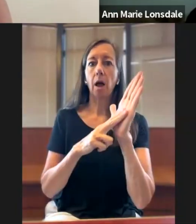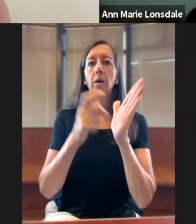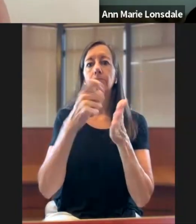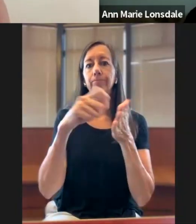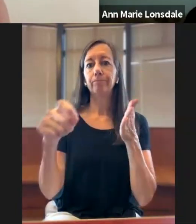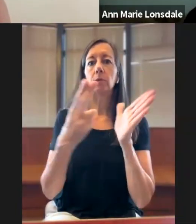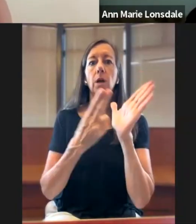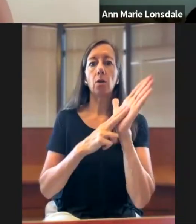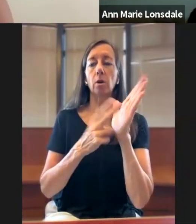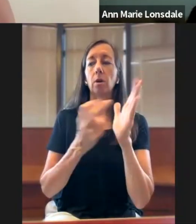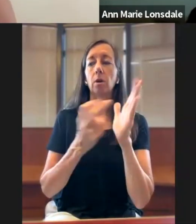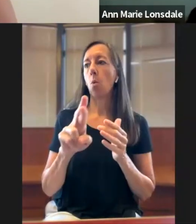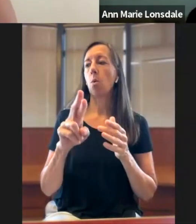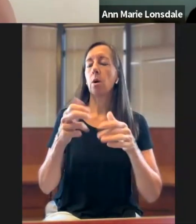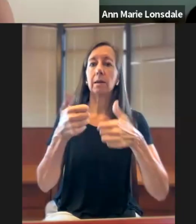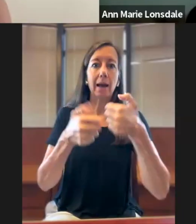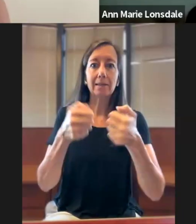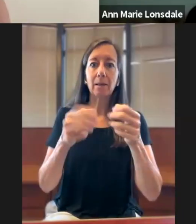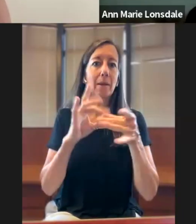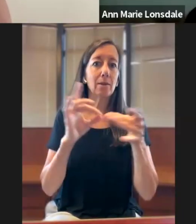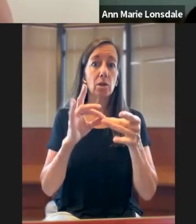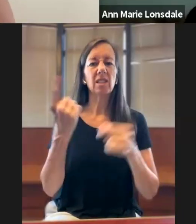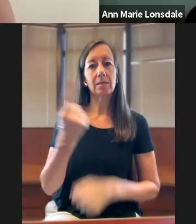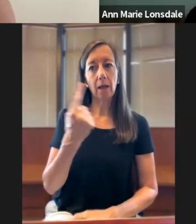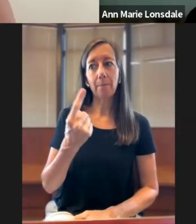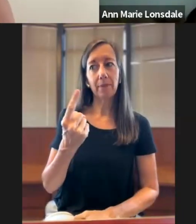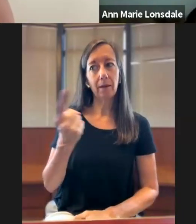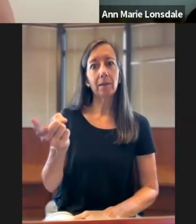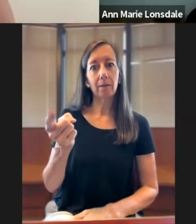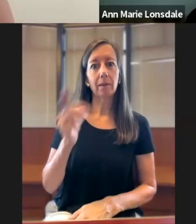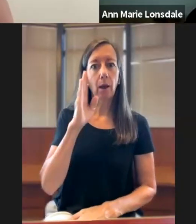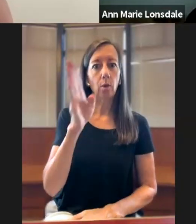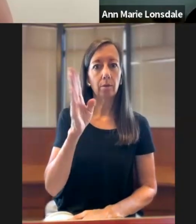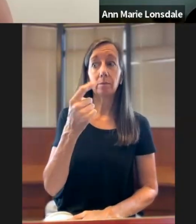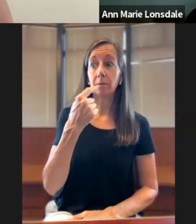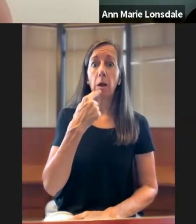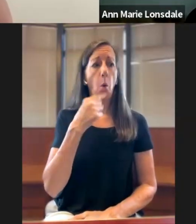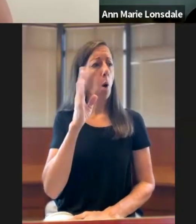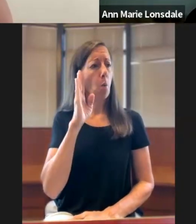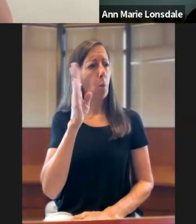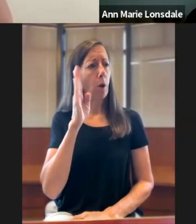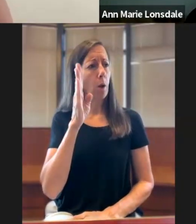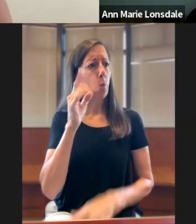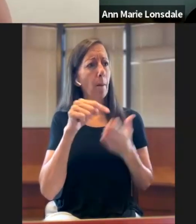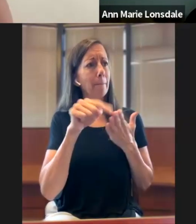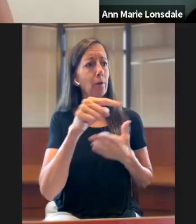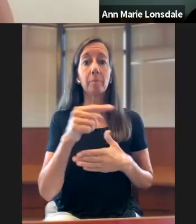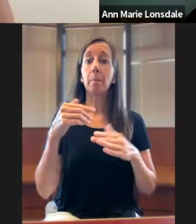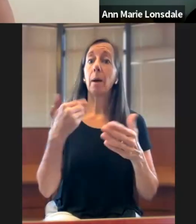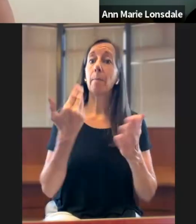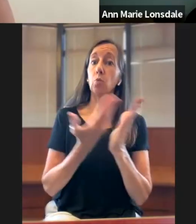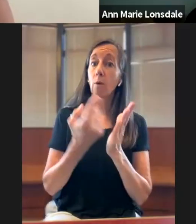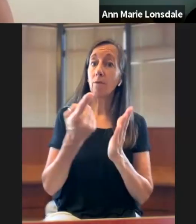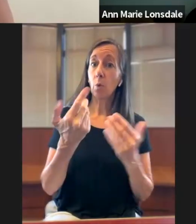were going to pay you and you have proof that they have not paid you yet, that is something that you can bring to court. And